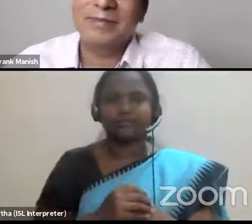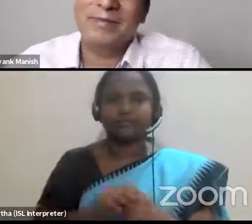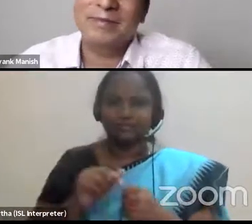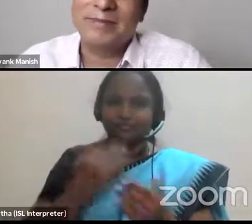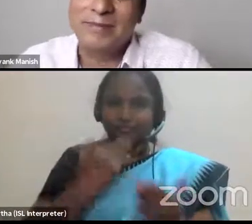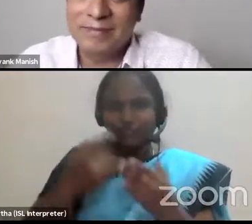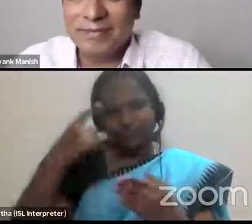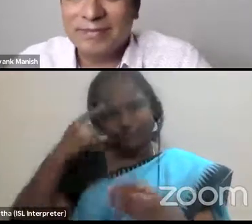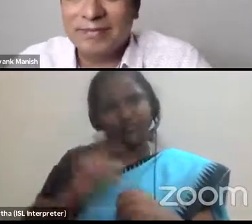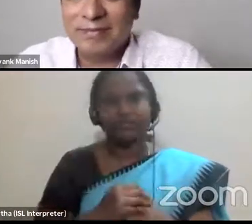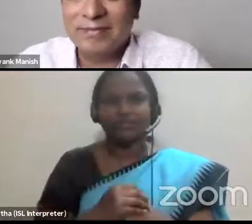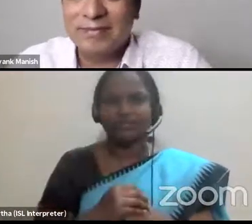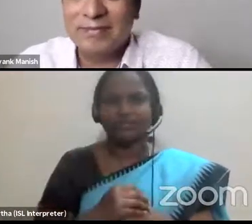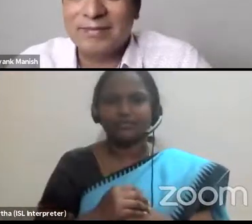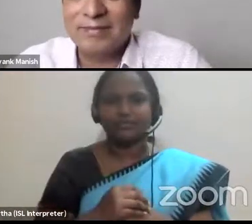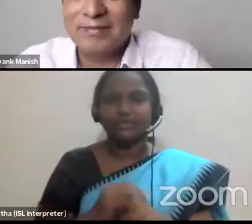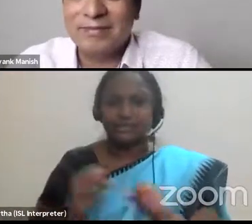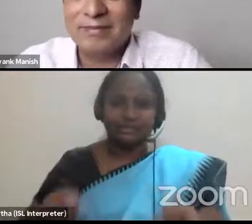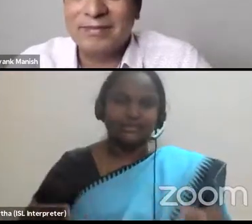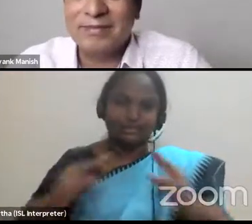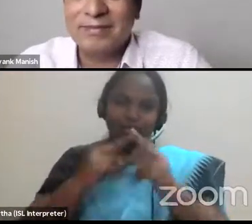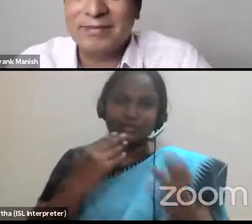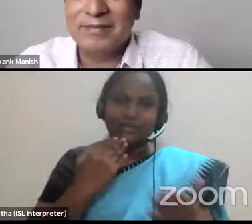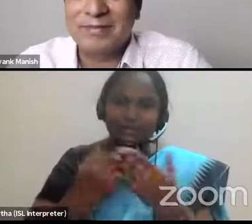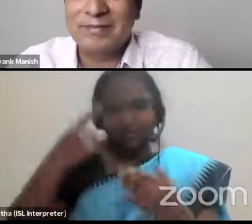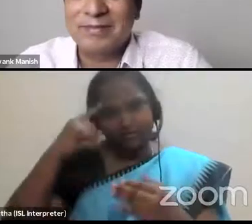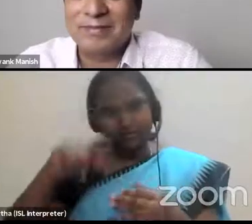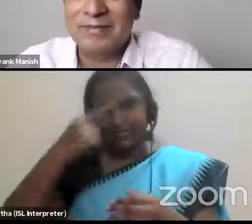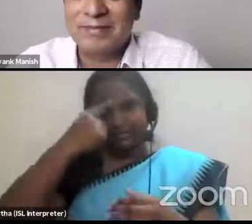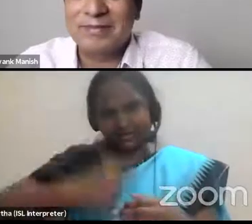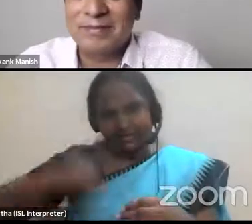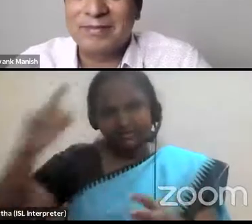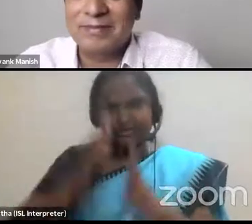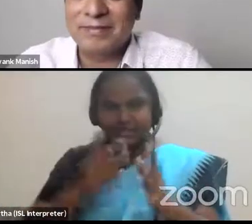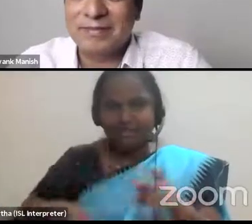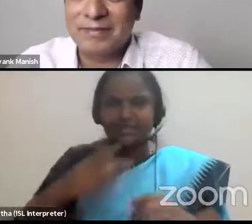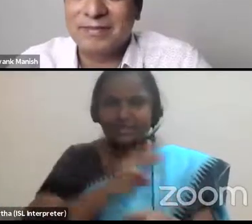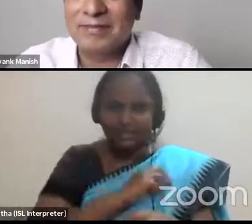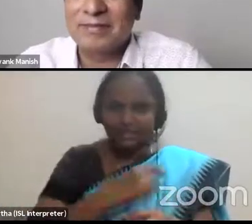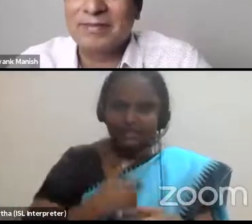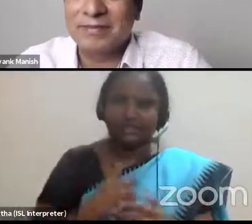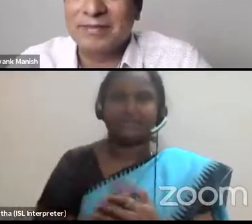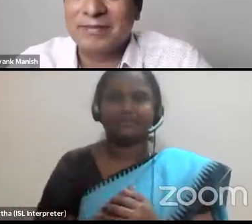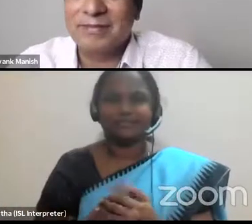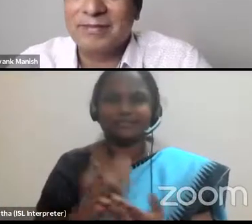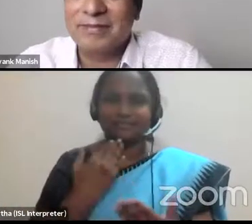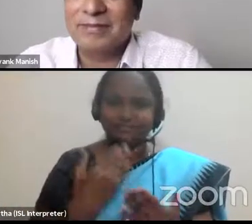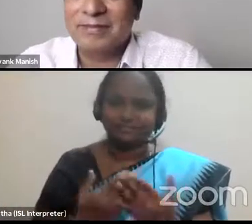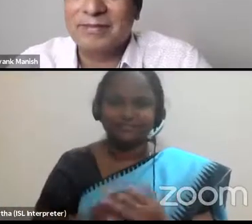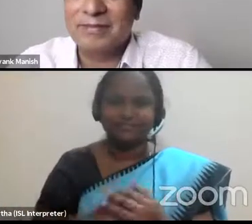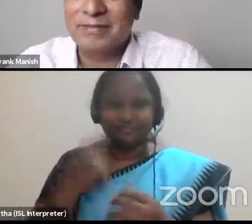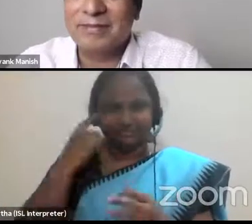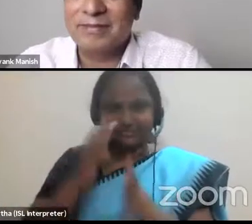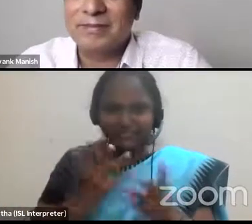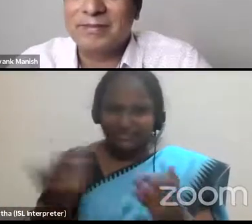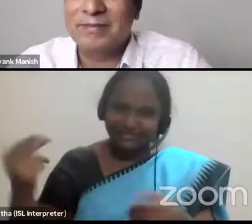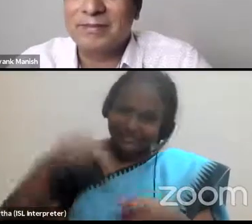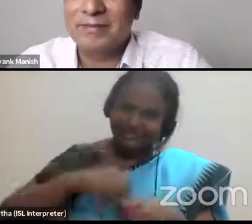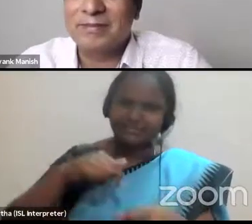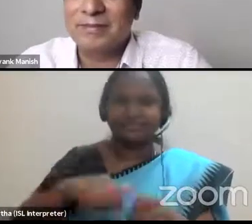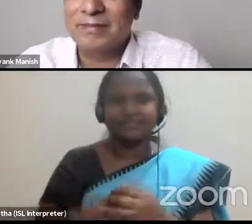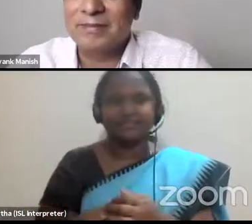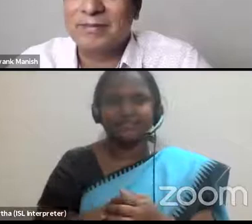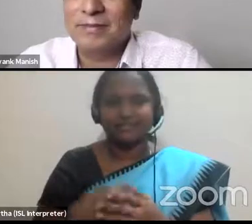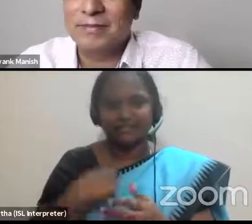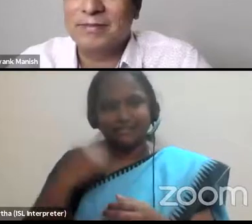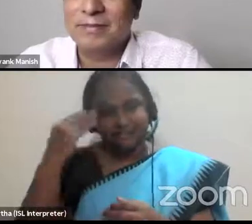Shubhashis. Thank you. Special thank you to our Indian Sign Language interpreter, Martha, who's from Signable, who's been, I